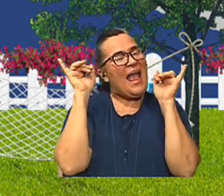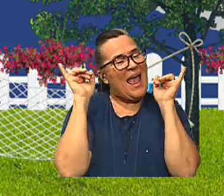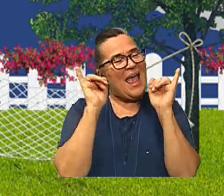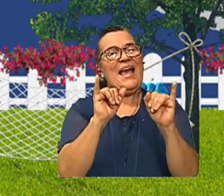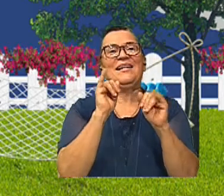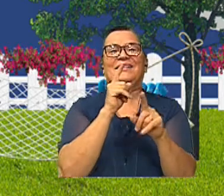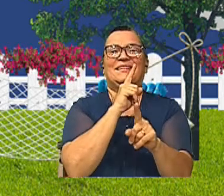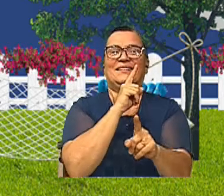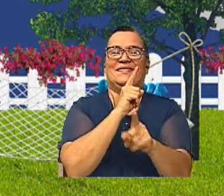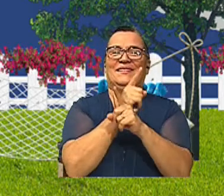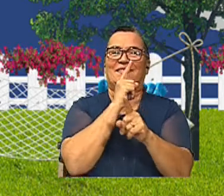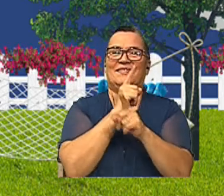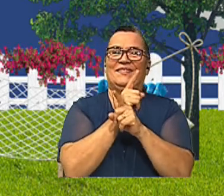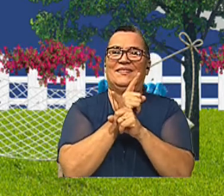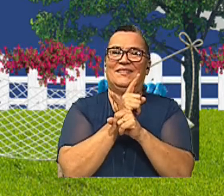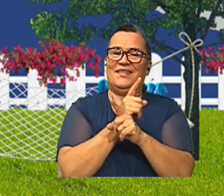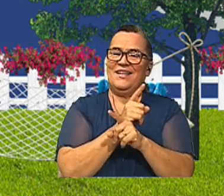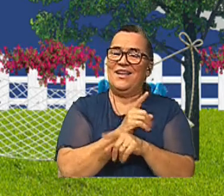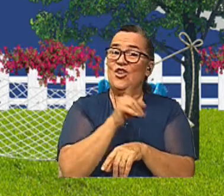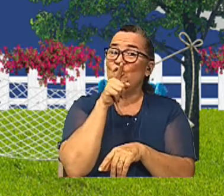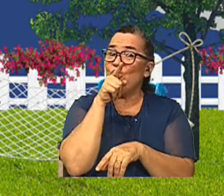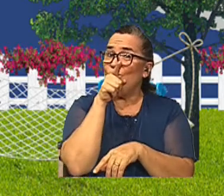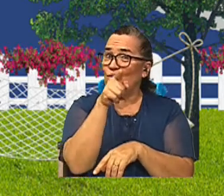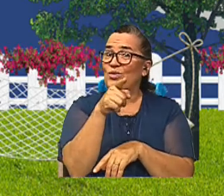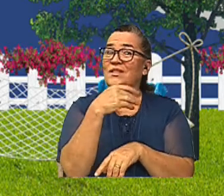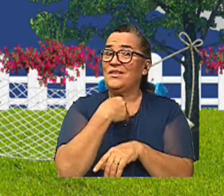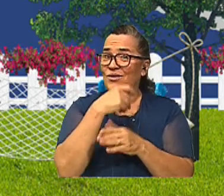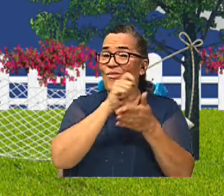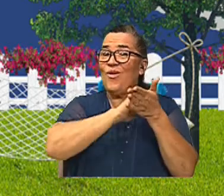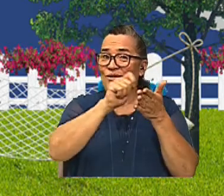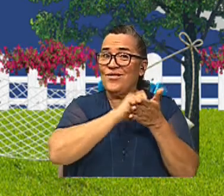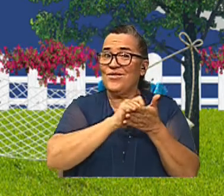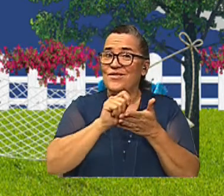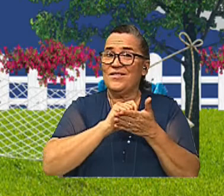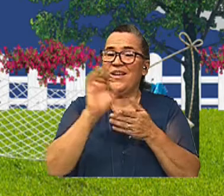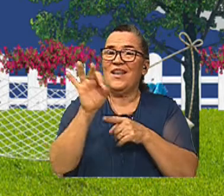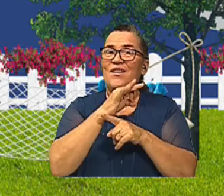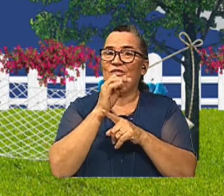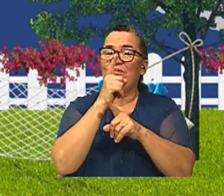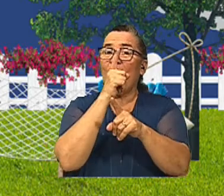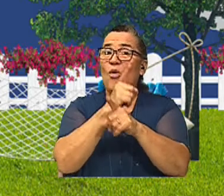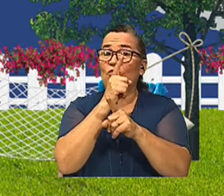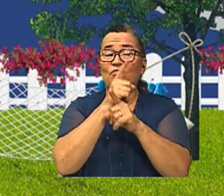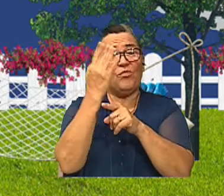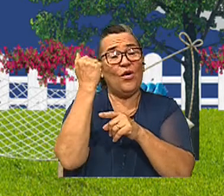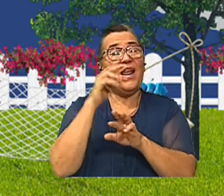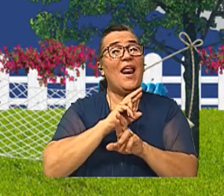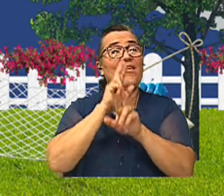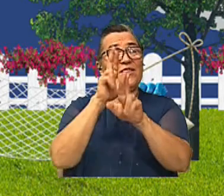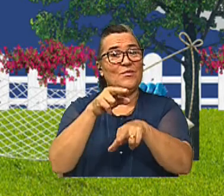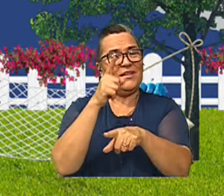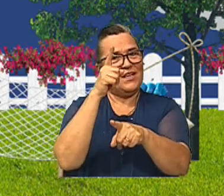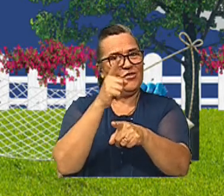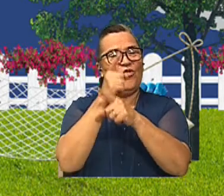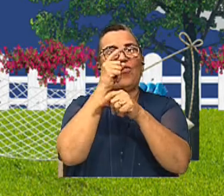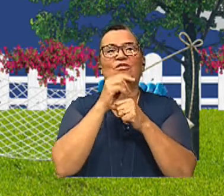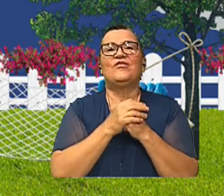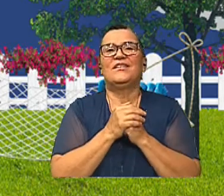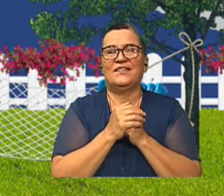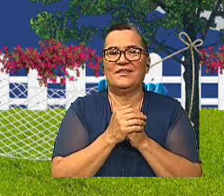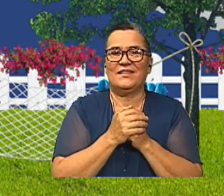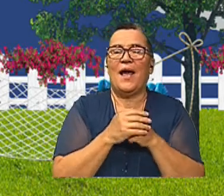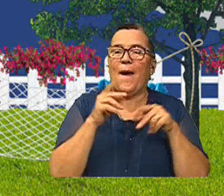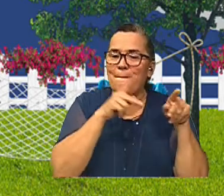one. Definitely. You took your notes in a right way because the answer is correct. A